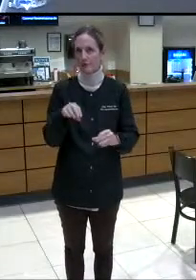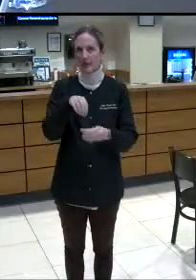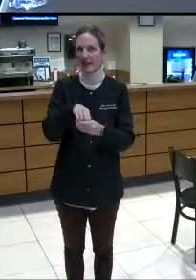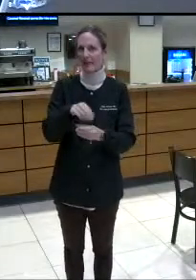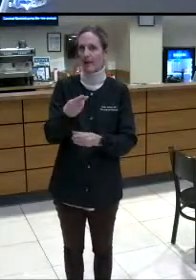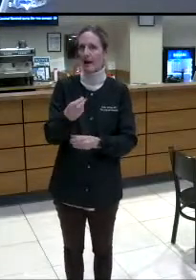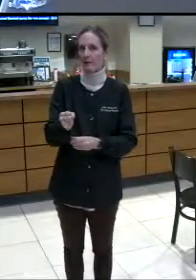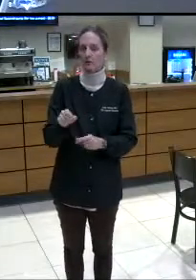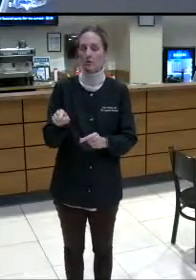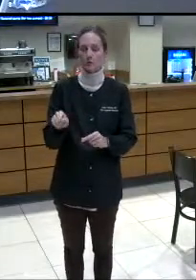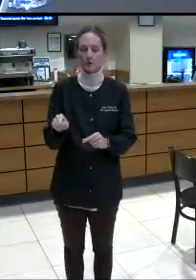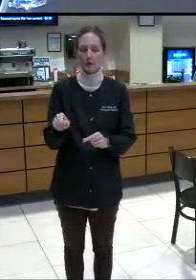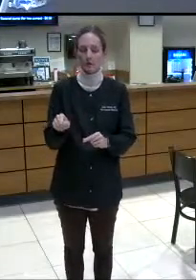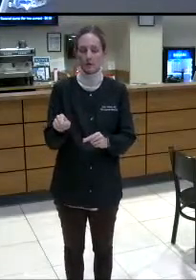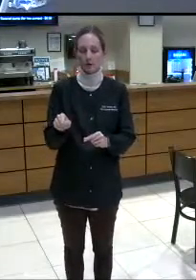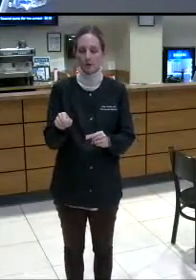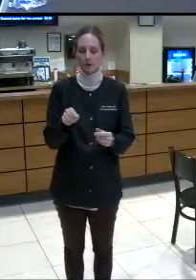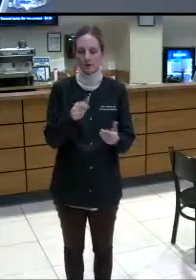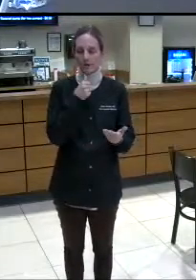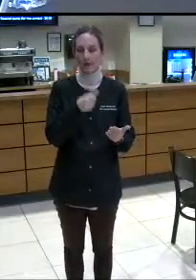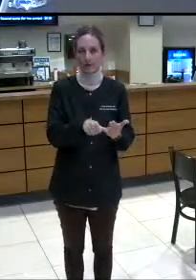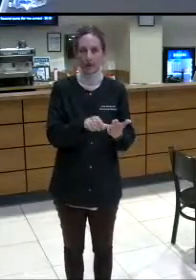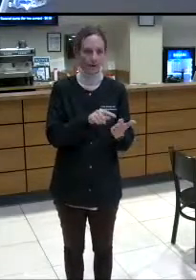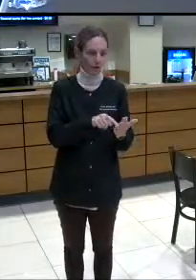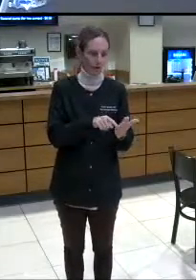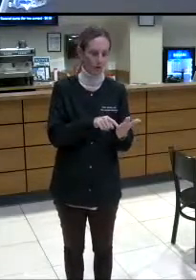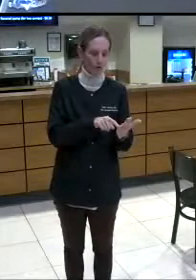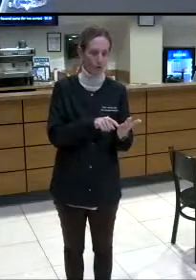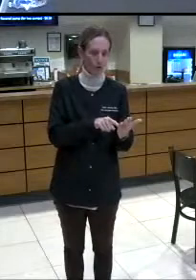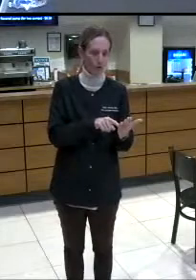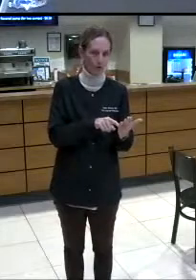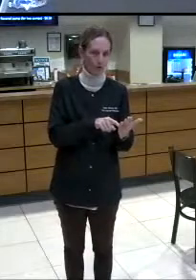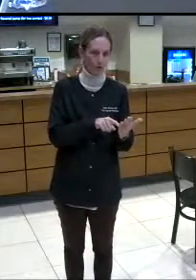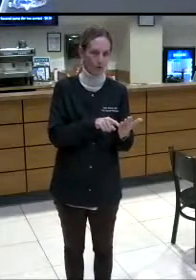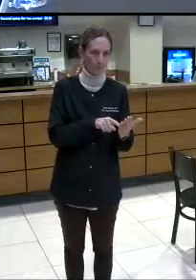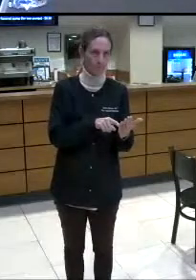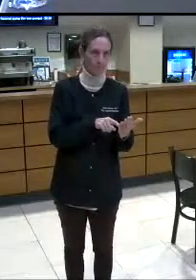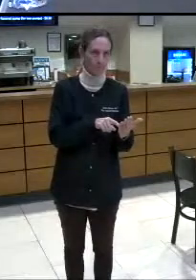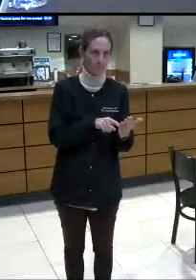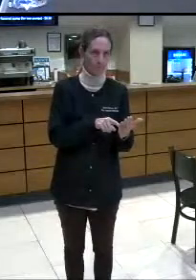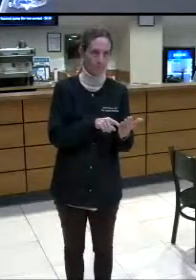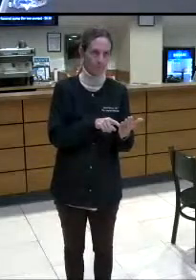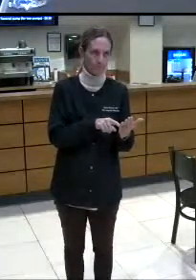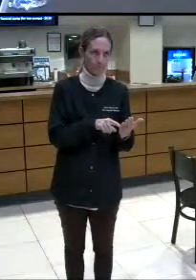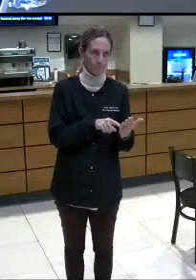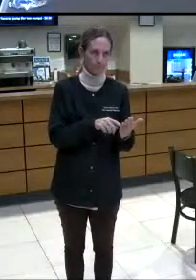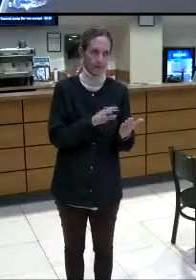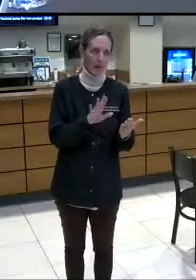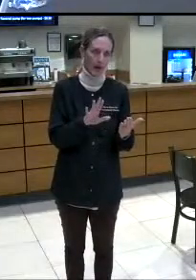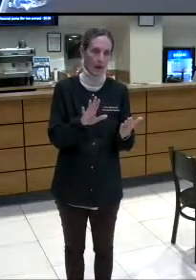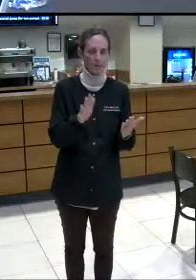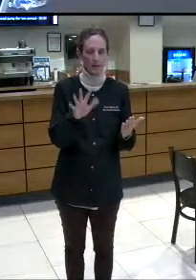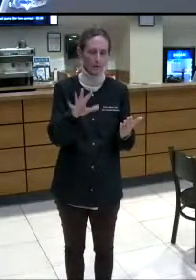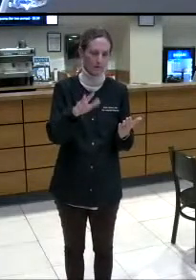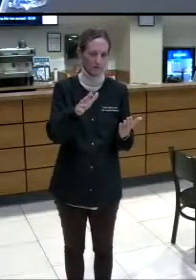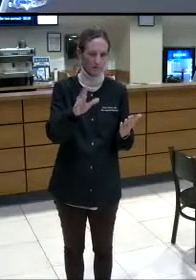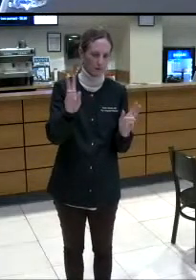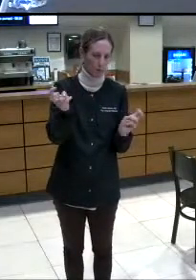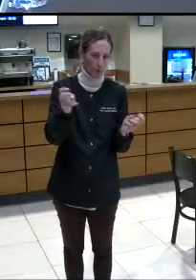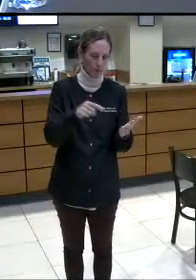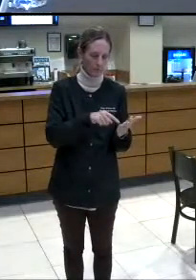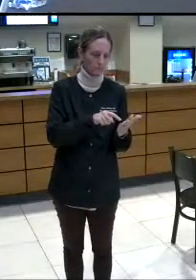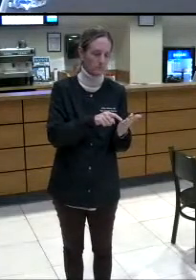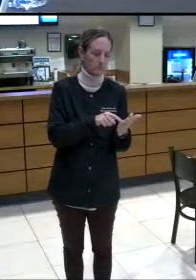to, and I'm going to very not succinctly quote this, related to